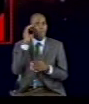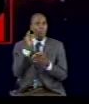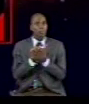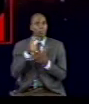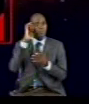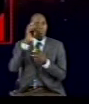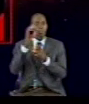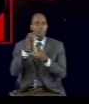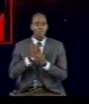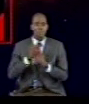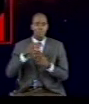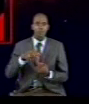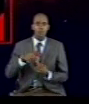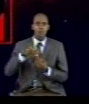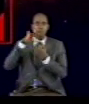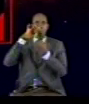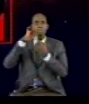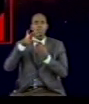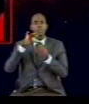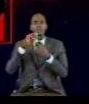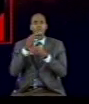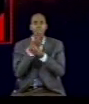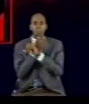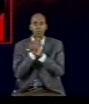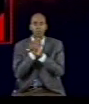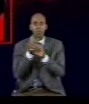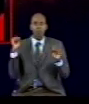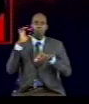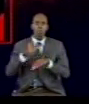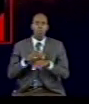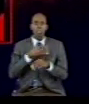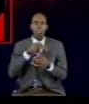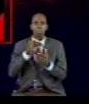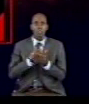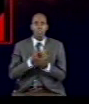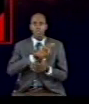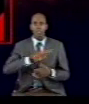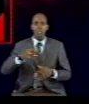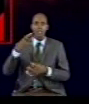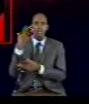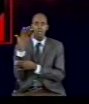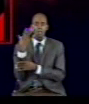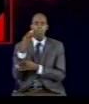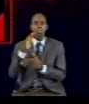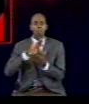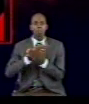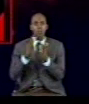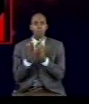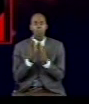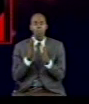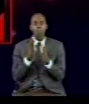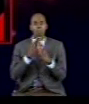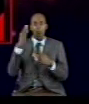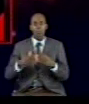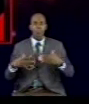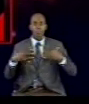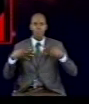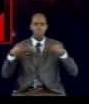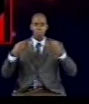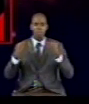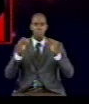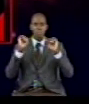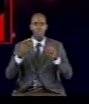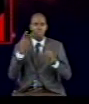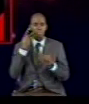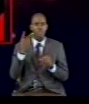special redemption touch, and that hand became totally healed. You can see him moving the